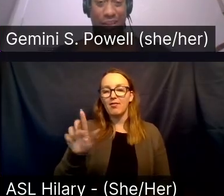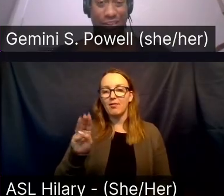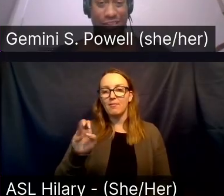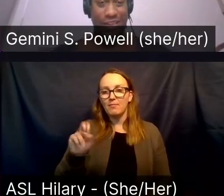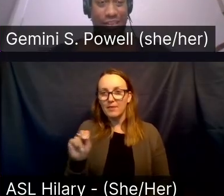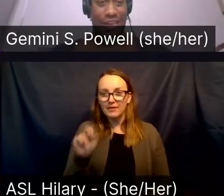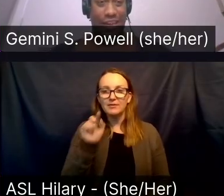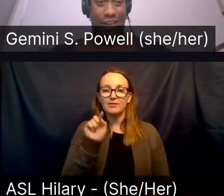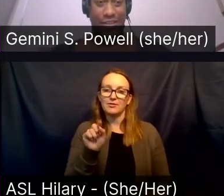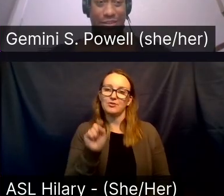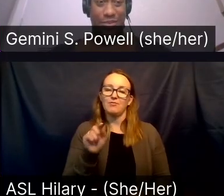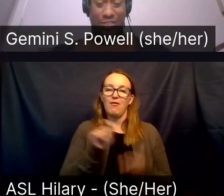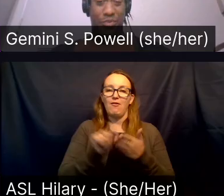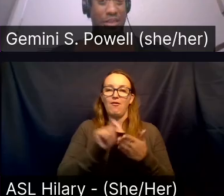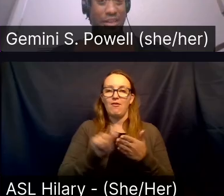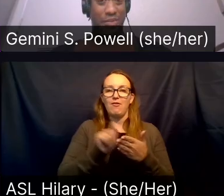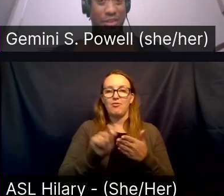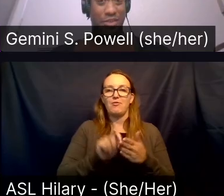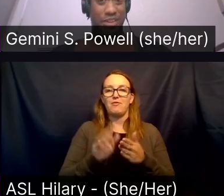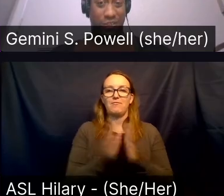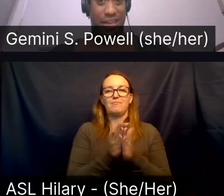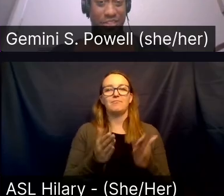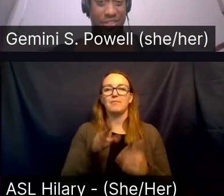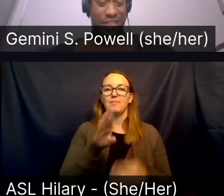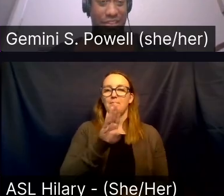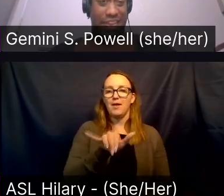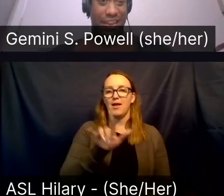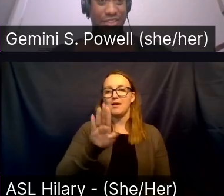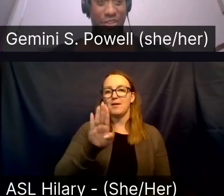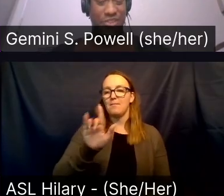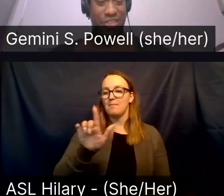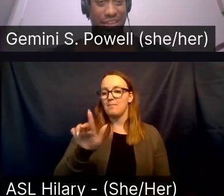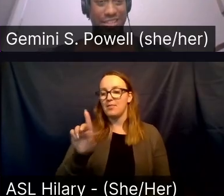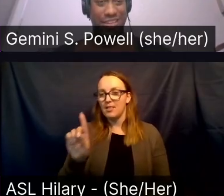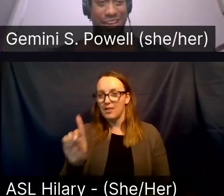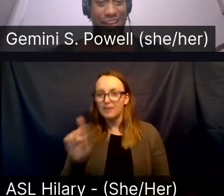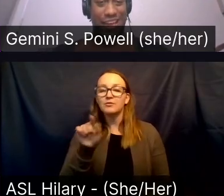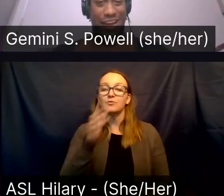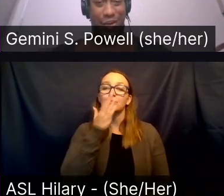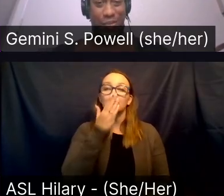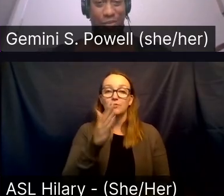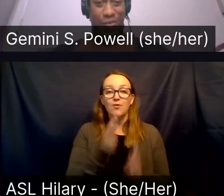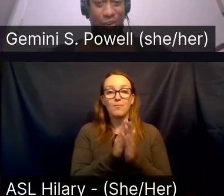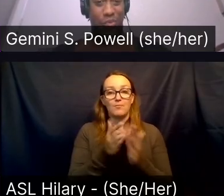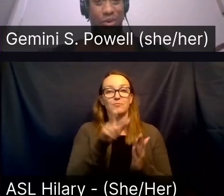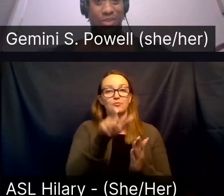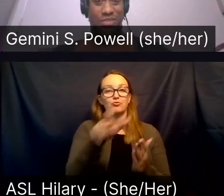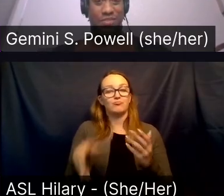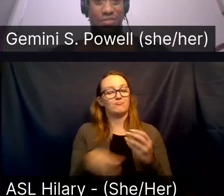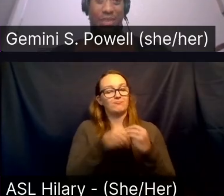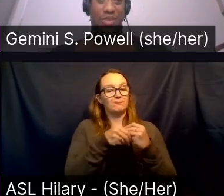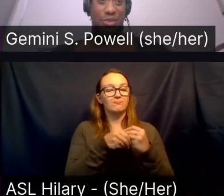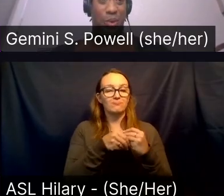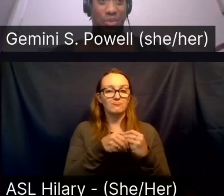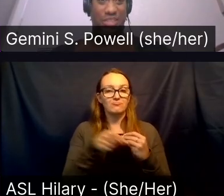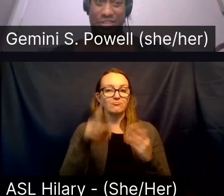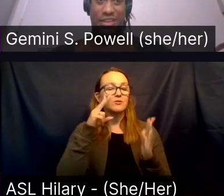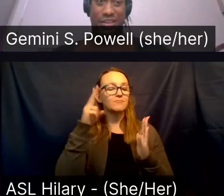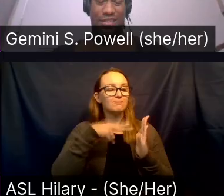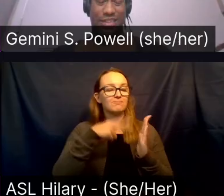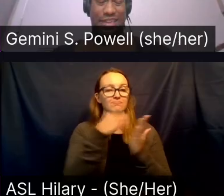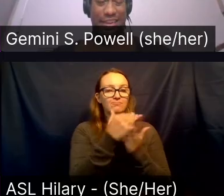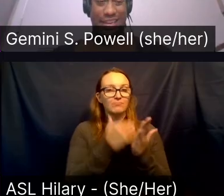By Blood, which is a really good book to read. You guys should definitely add it to your selection. One of her most famous